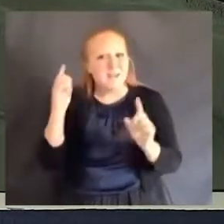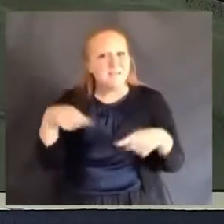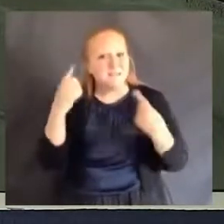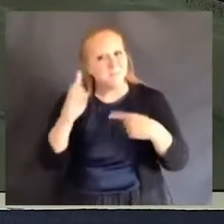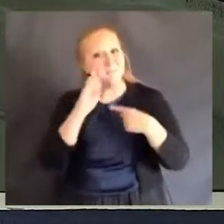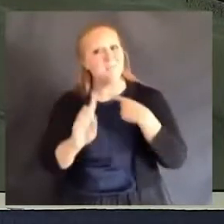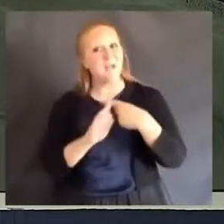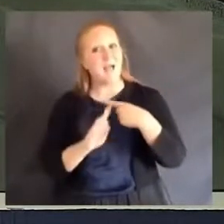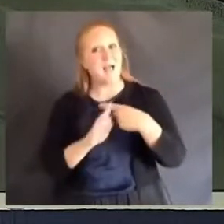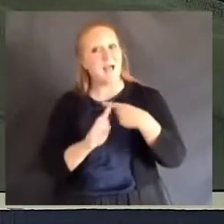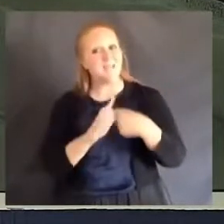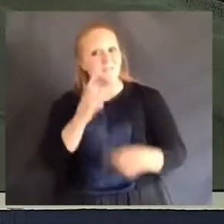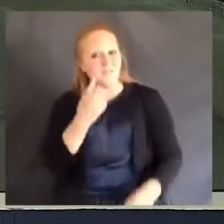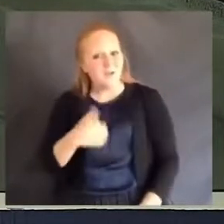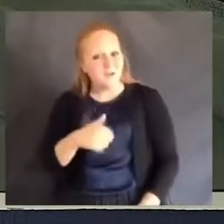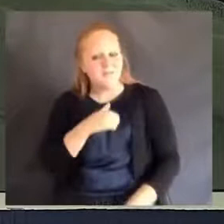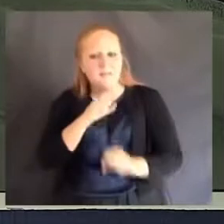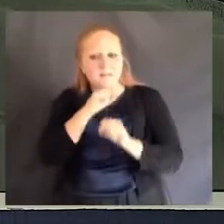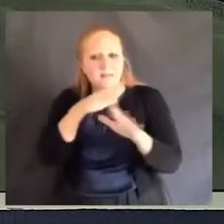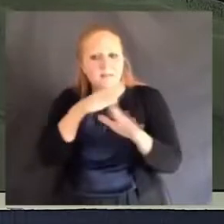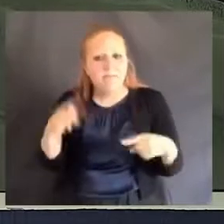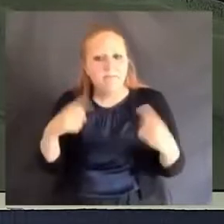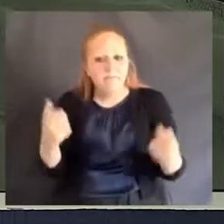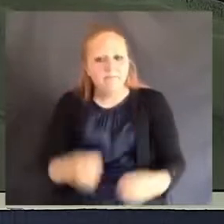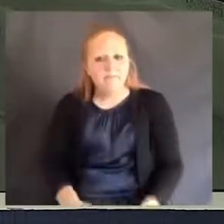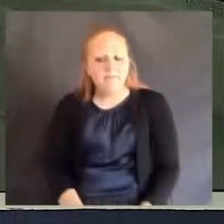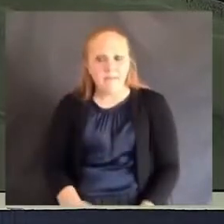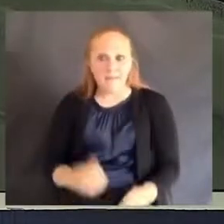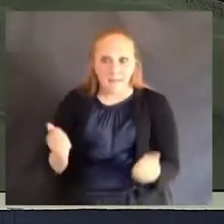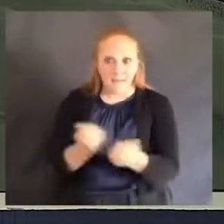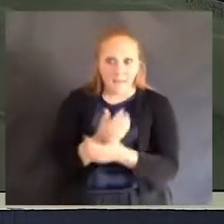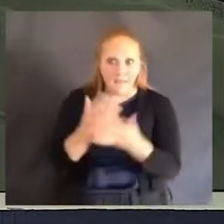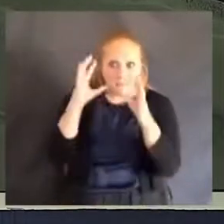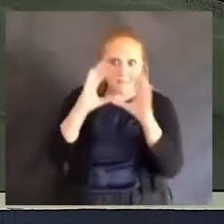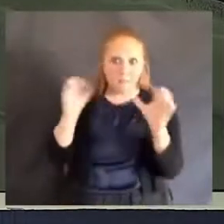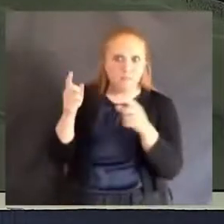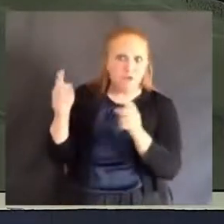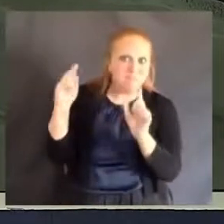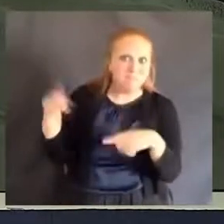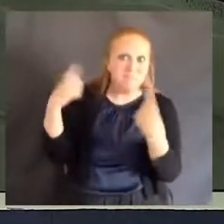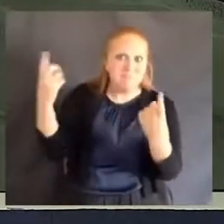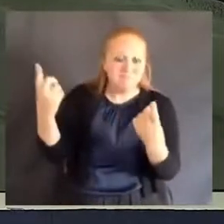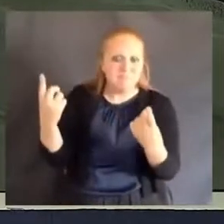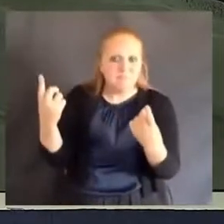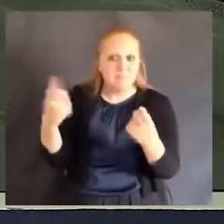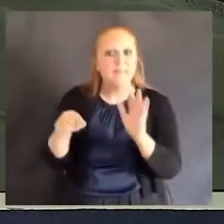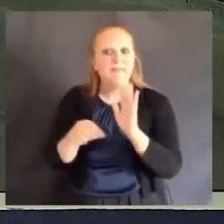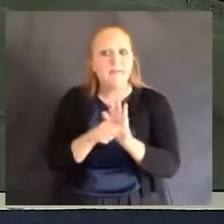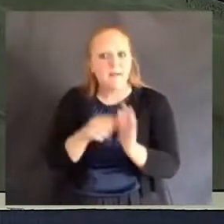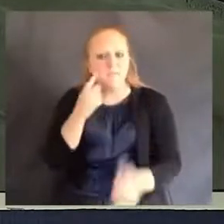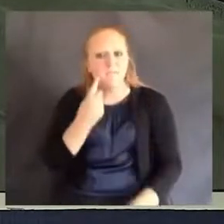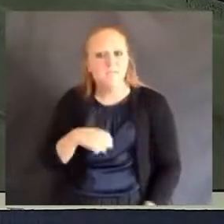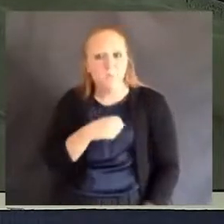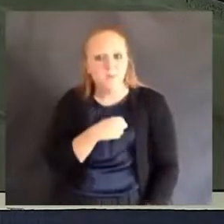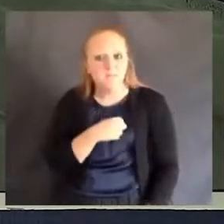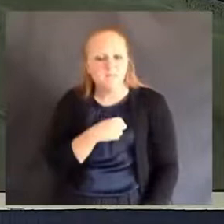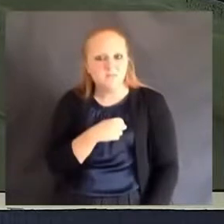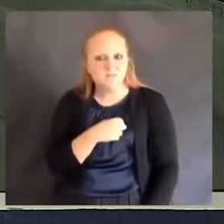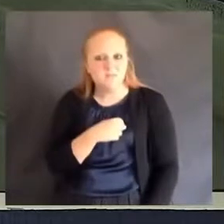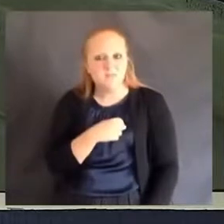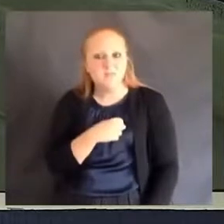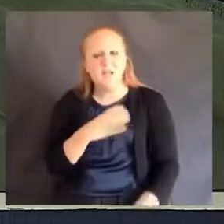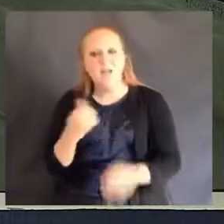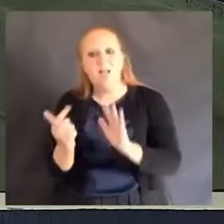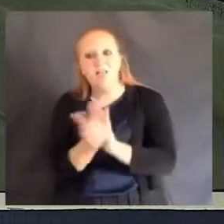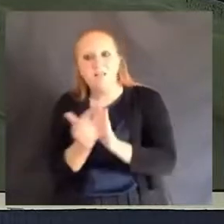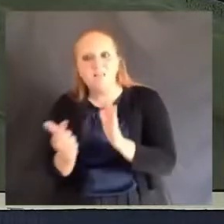place. Everything he has done has been negative to New York, and gratuitous, and illegal